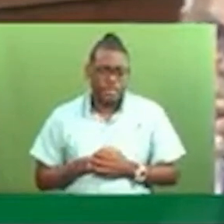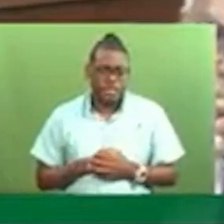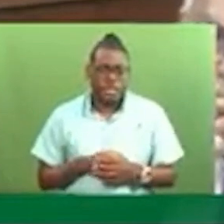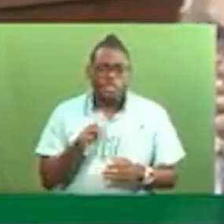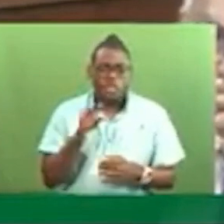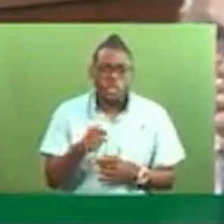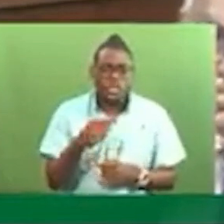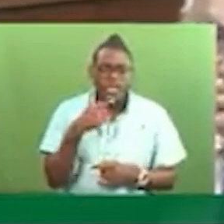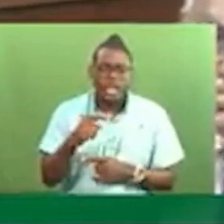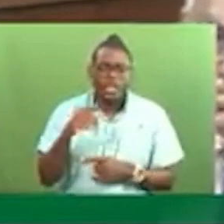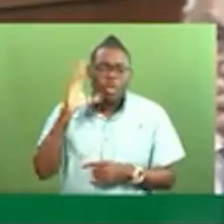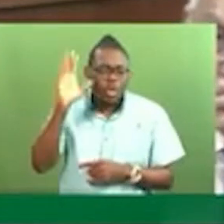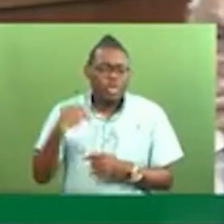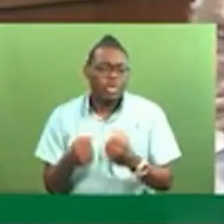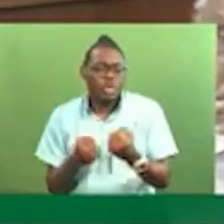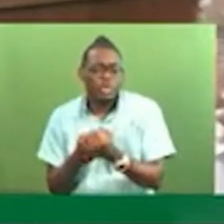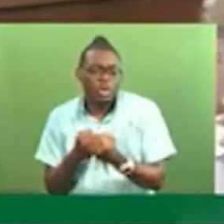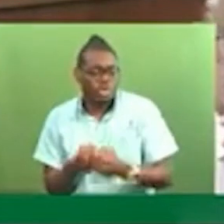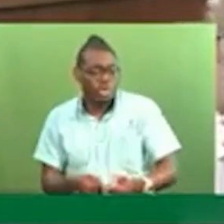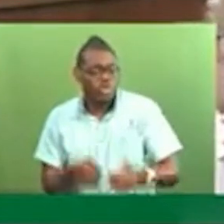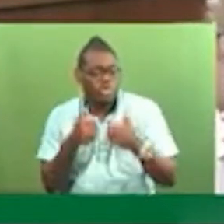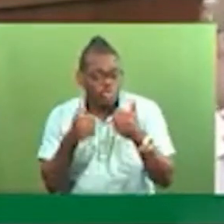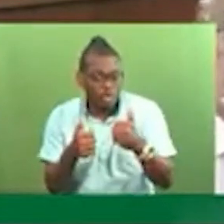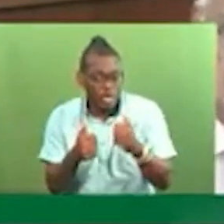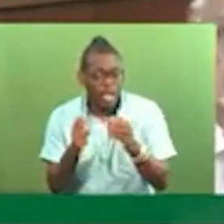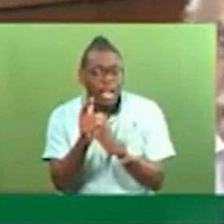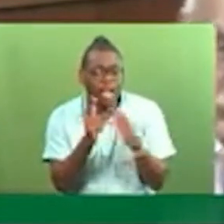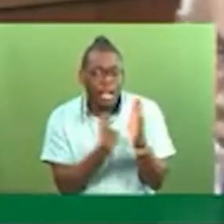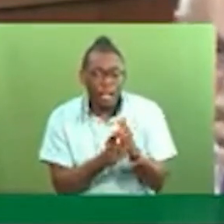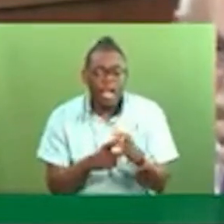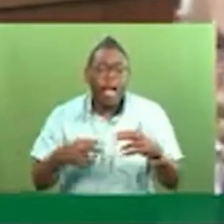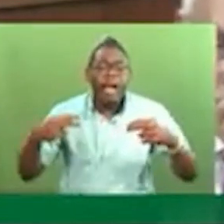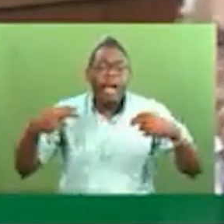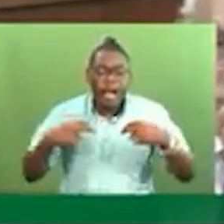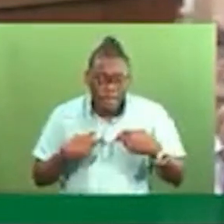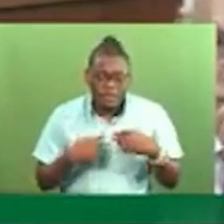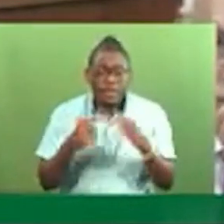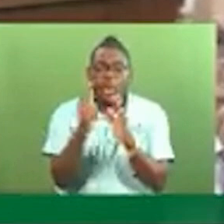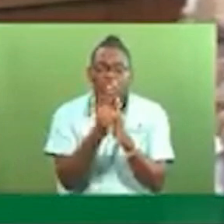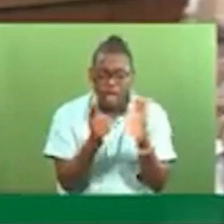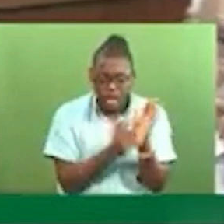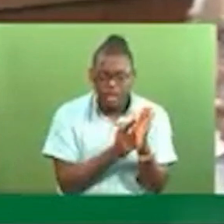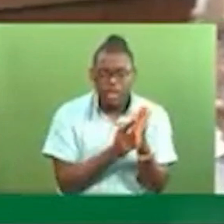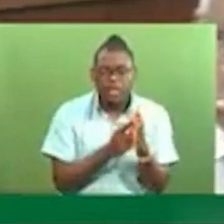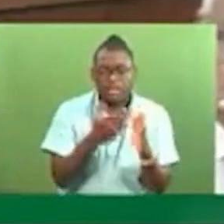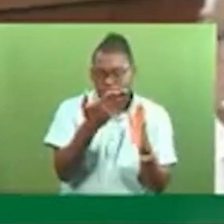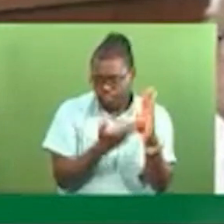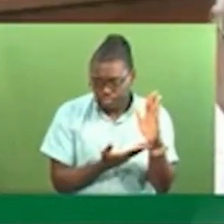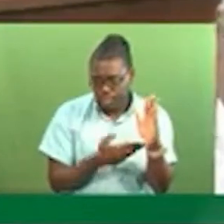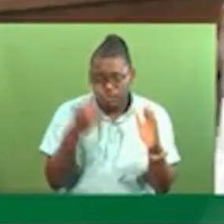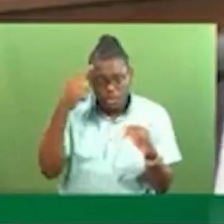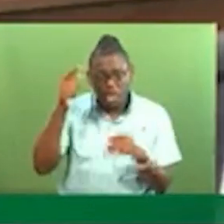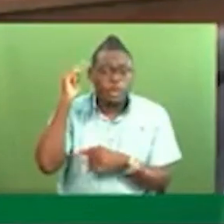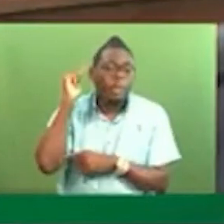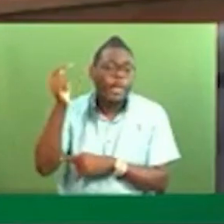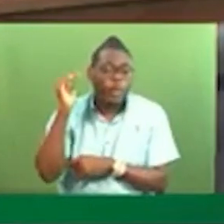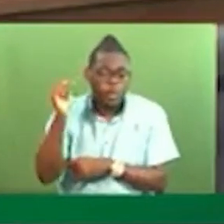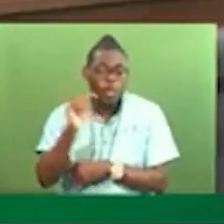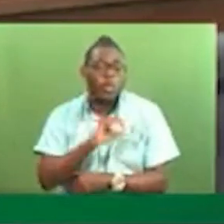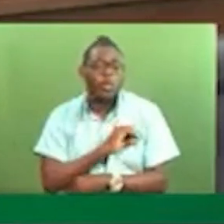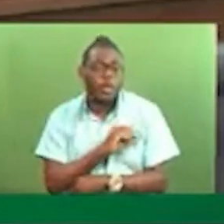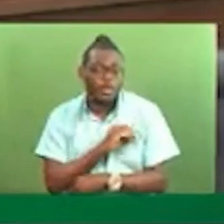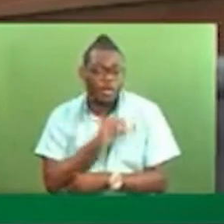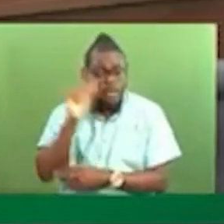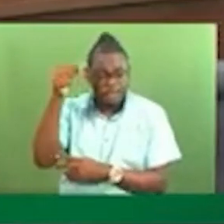good legislation. We have a piece of legislation before the Parliament for Tobago internal self-government coming